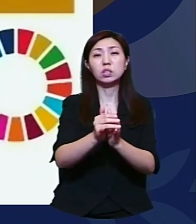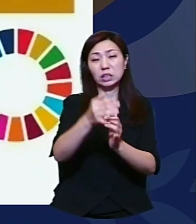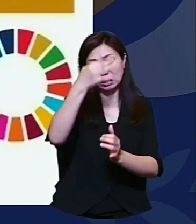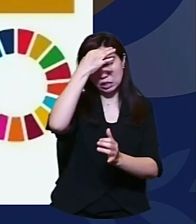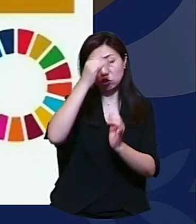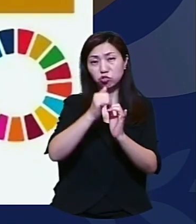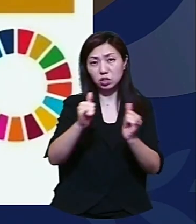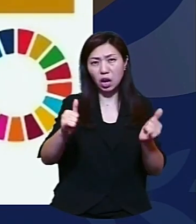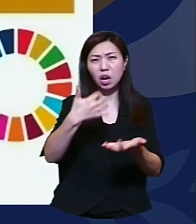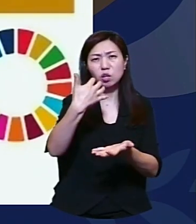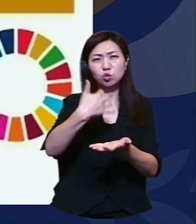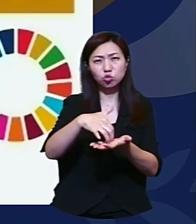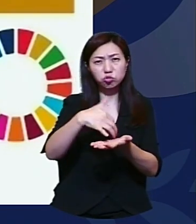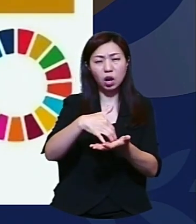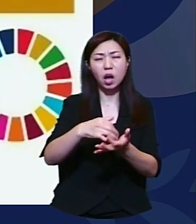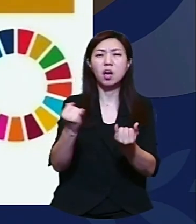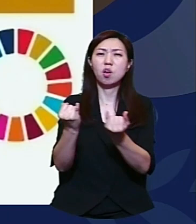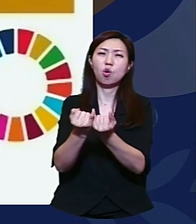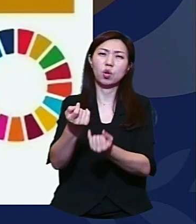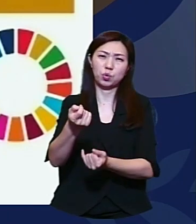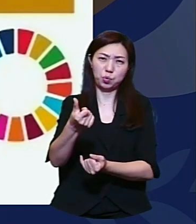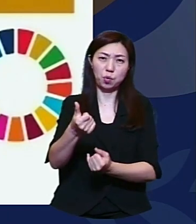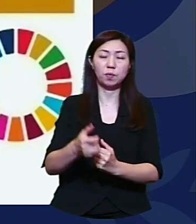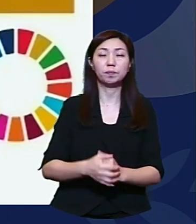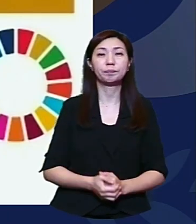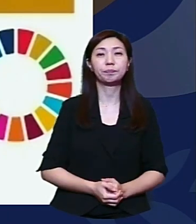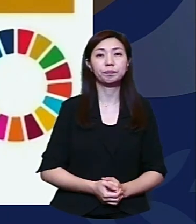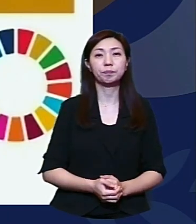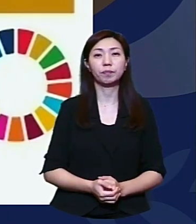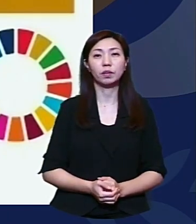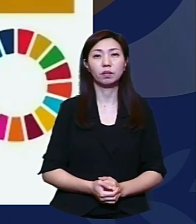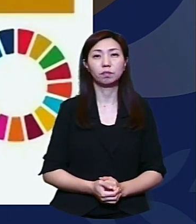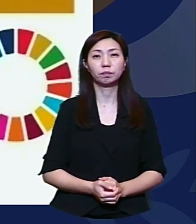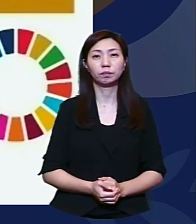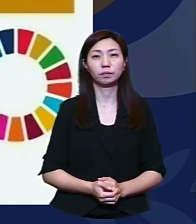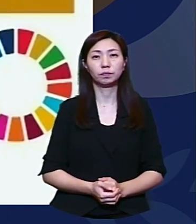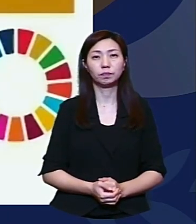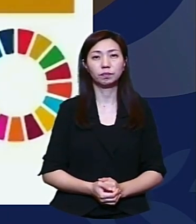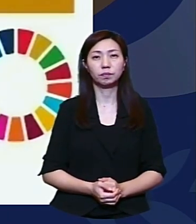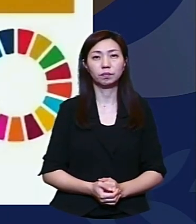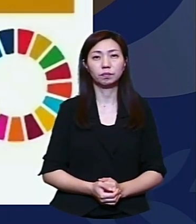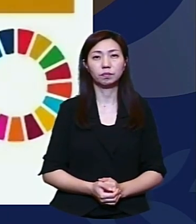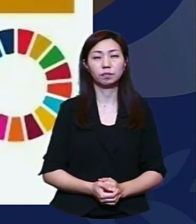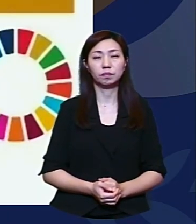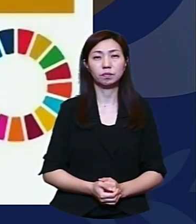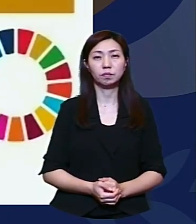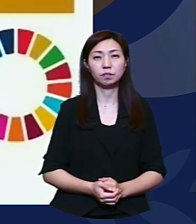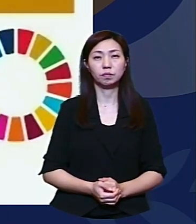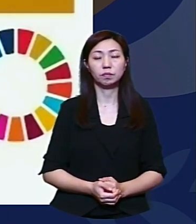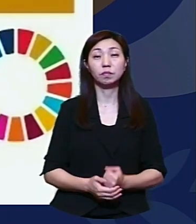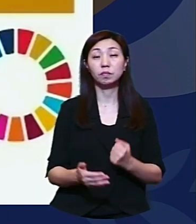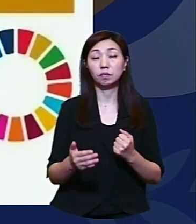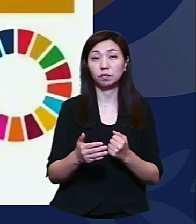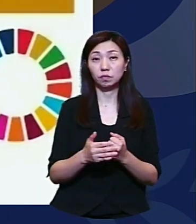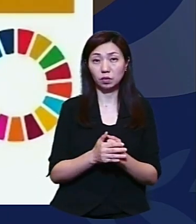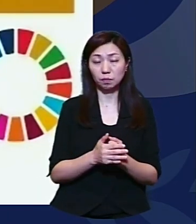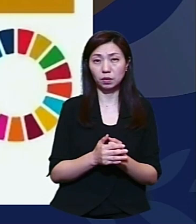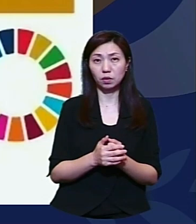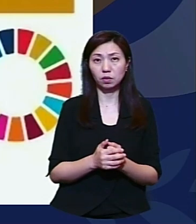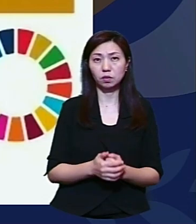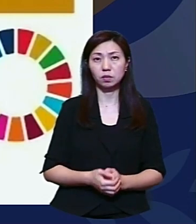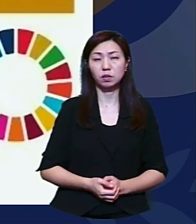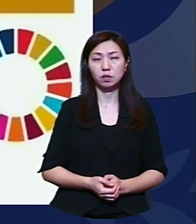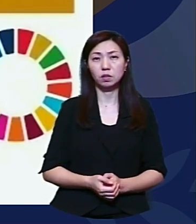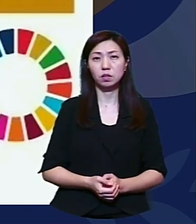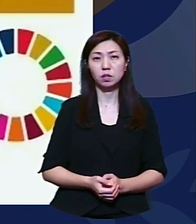women actually leave the tech sector soon after they join. And of course, when it comes to creating